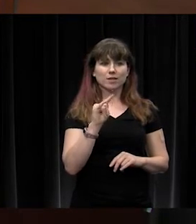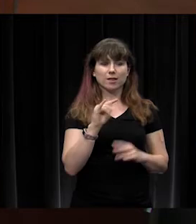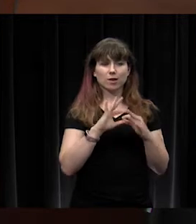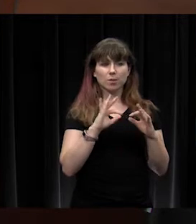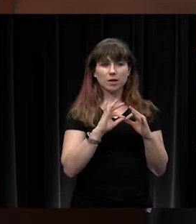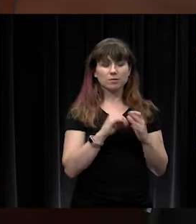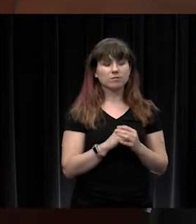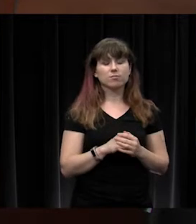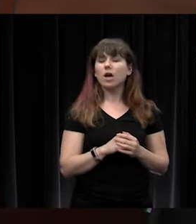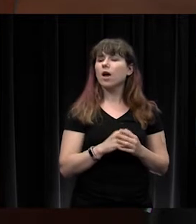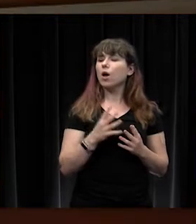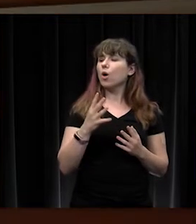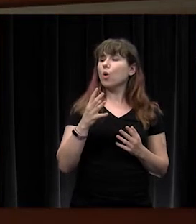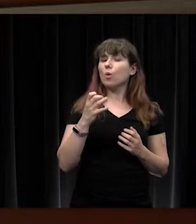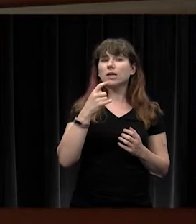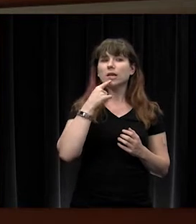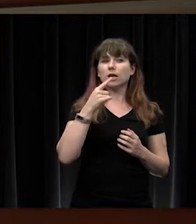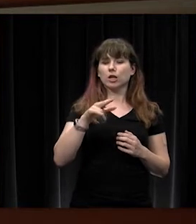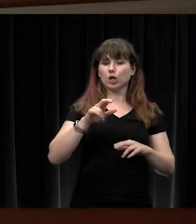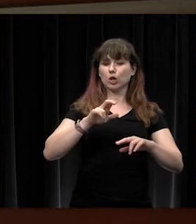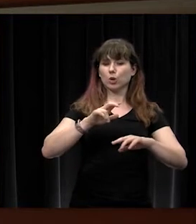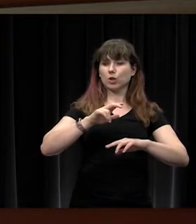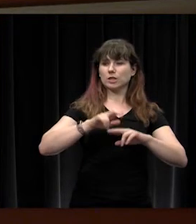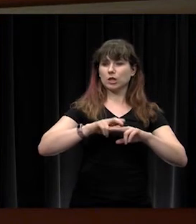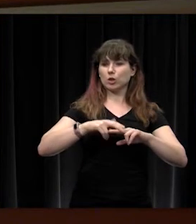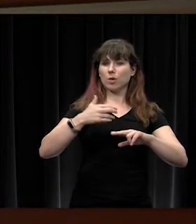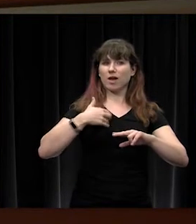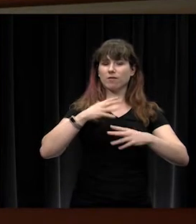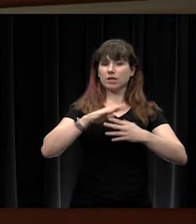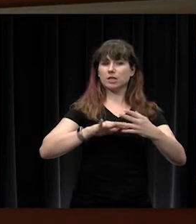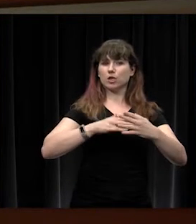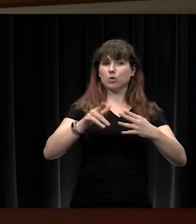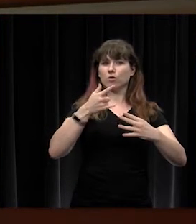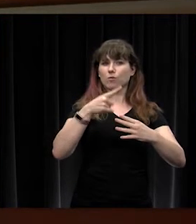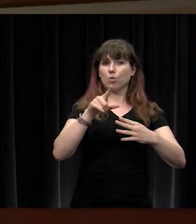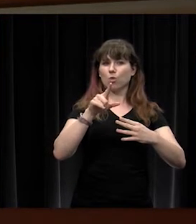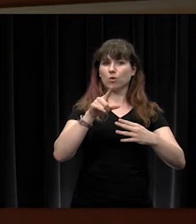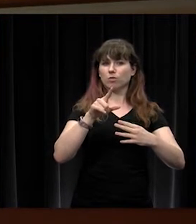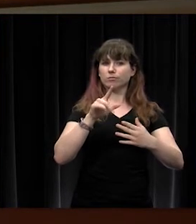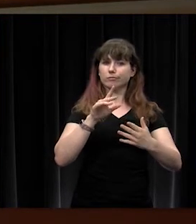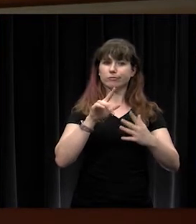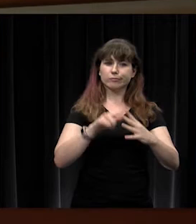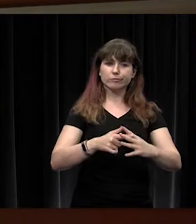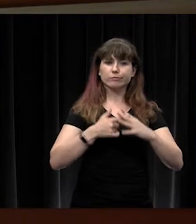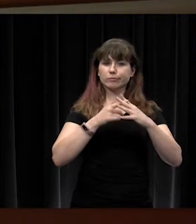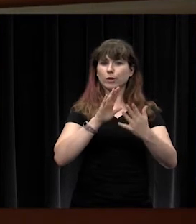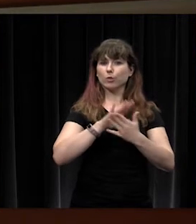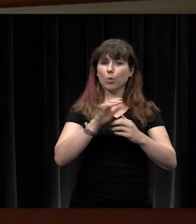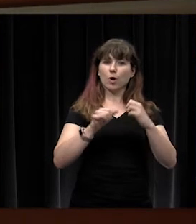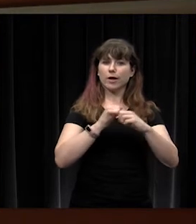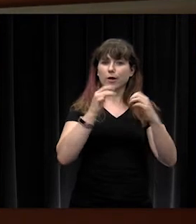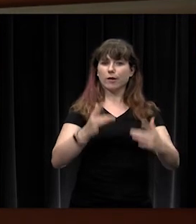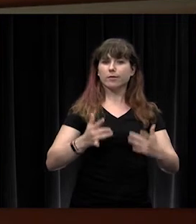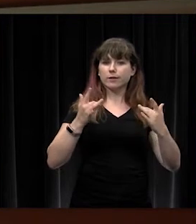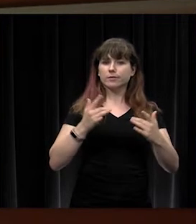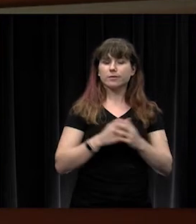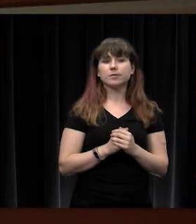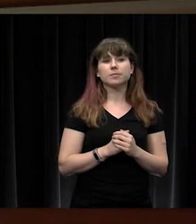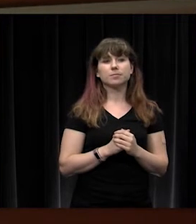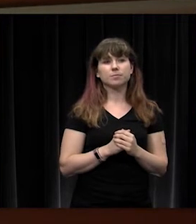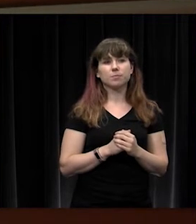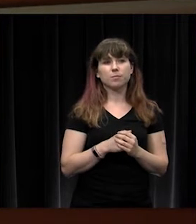your seat is a schedule for beginning of school year events. One of